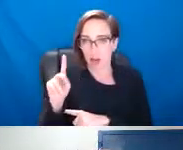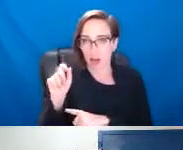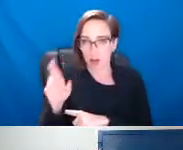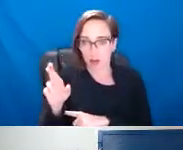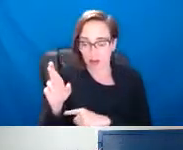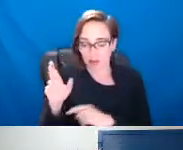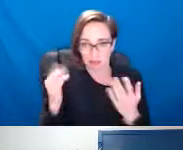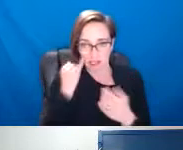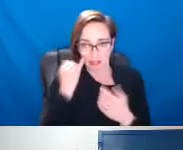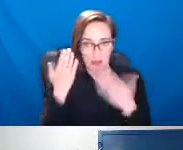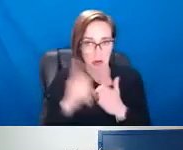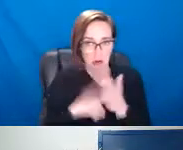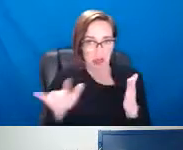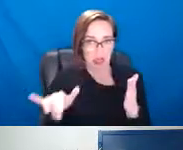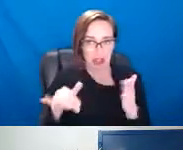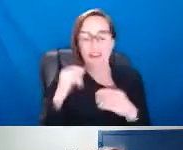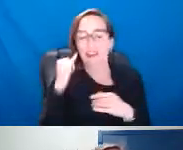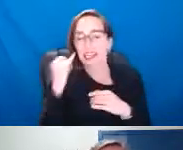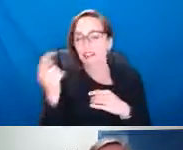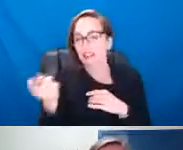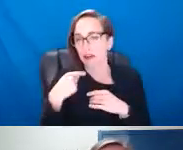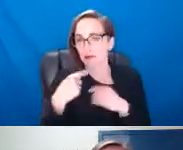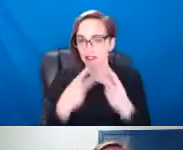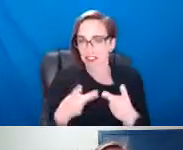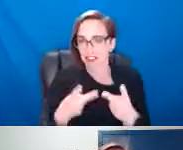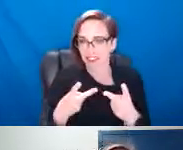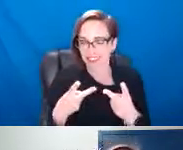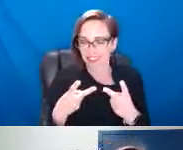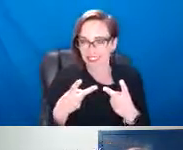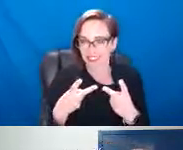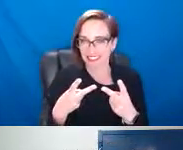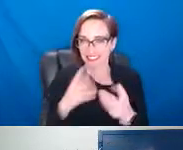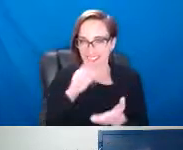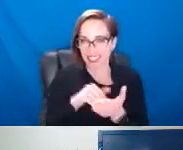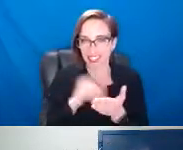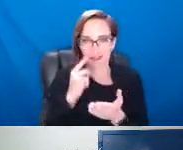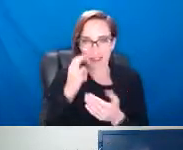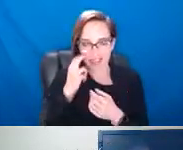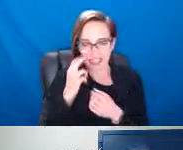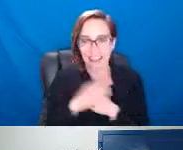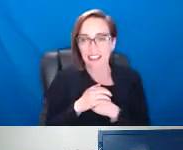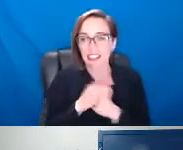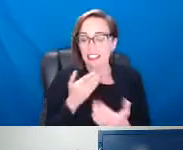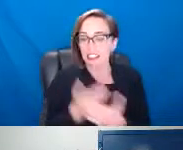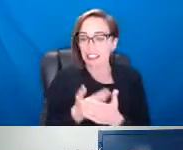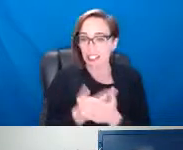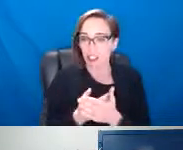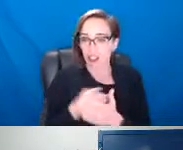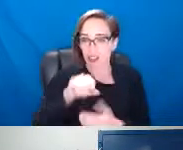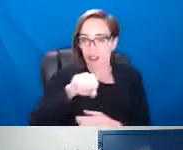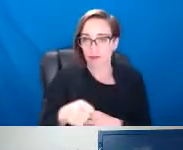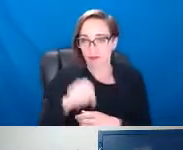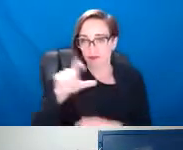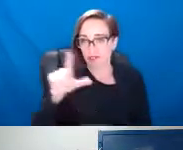our doors, and I can pretty much tell you which door has what, there is by the latch, by